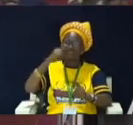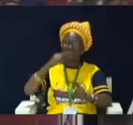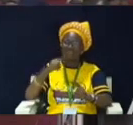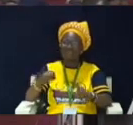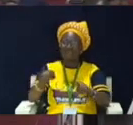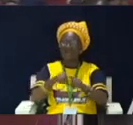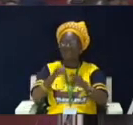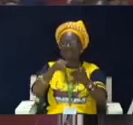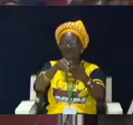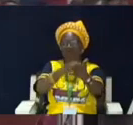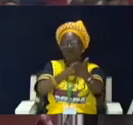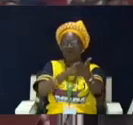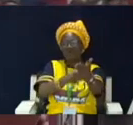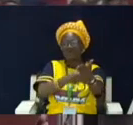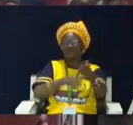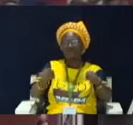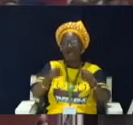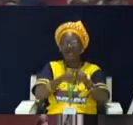do this,